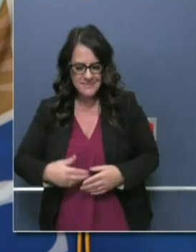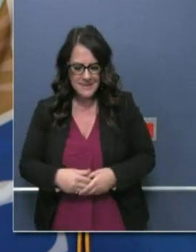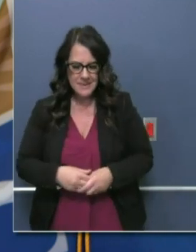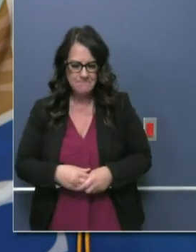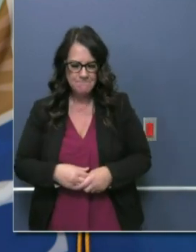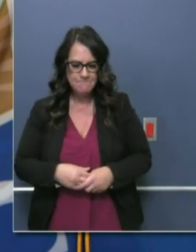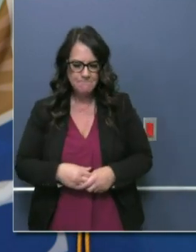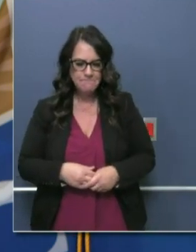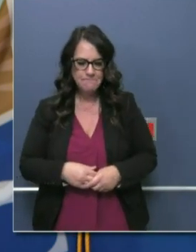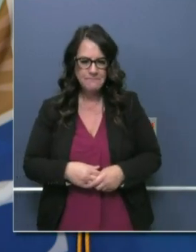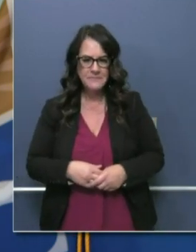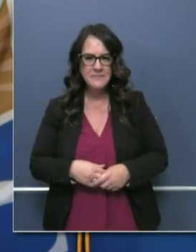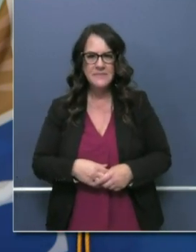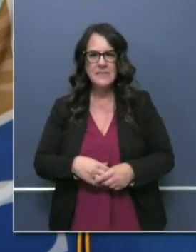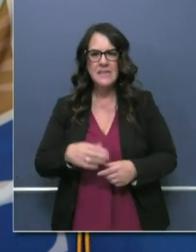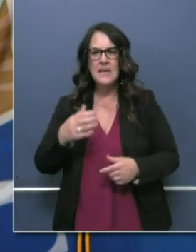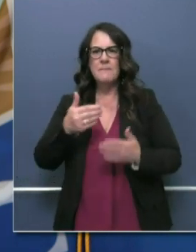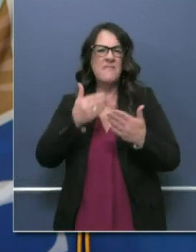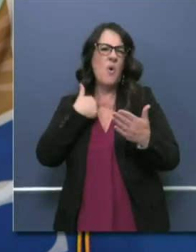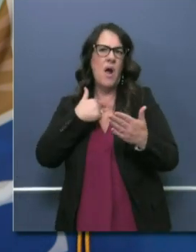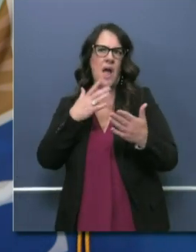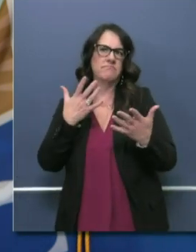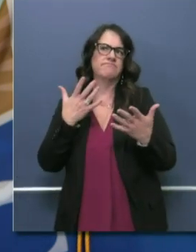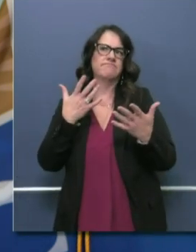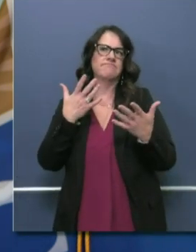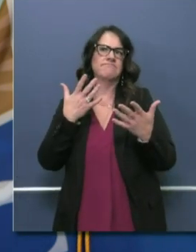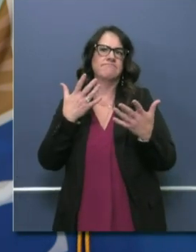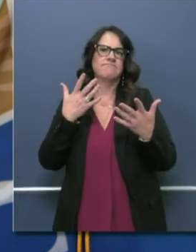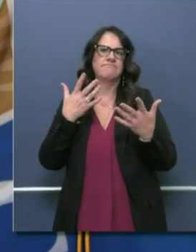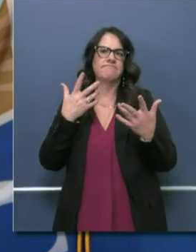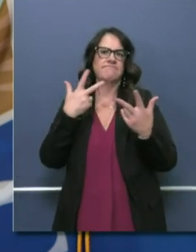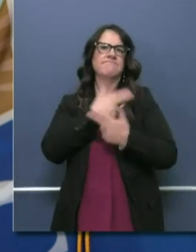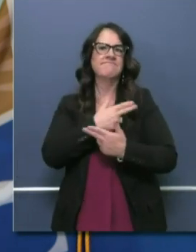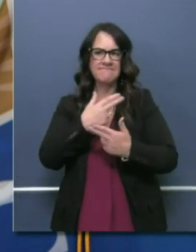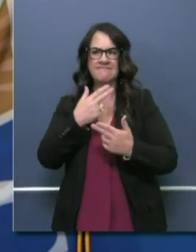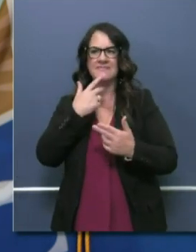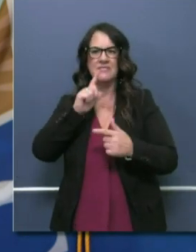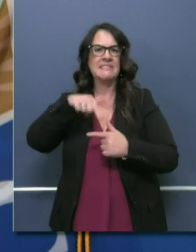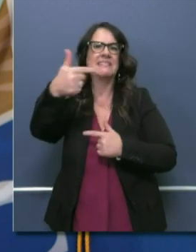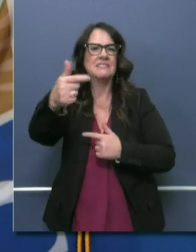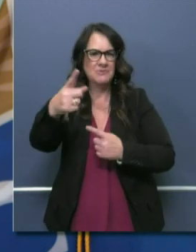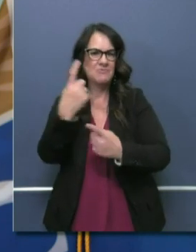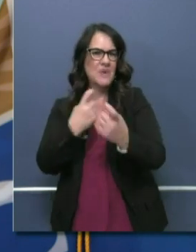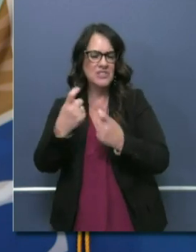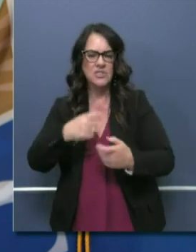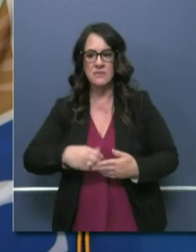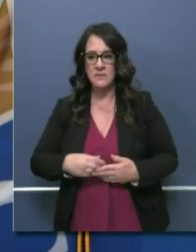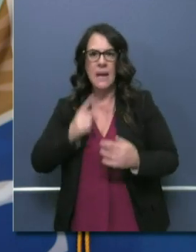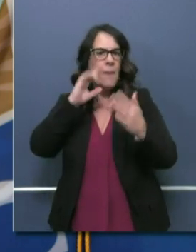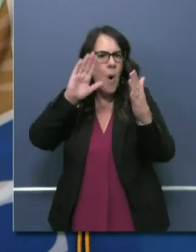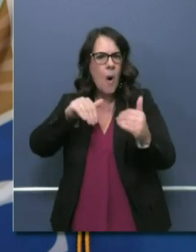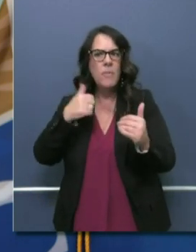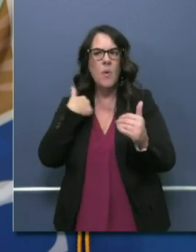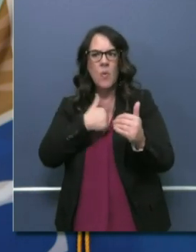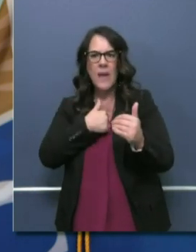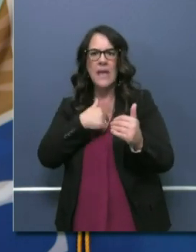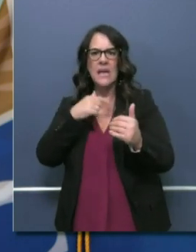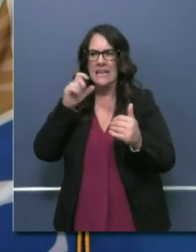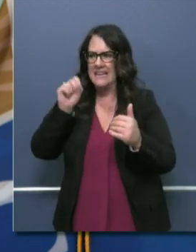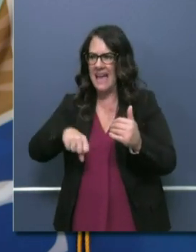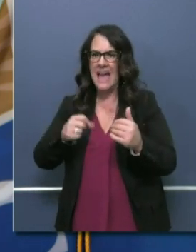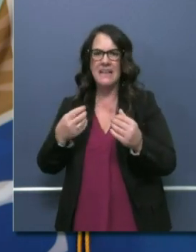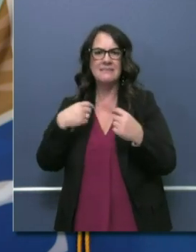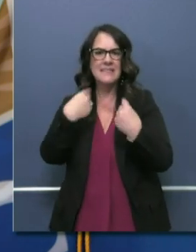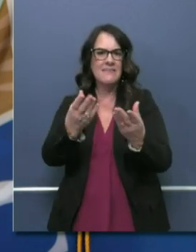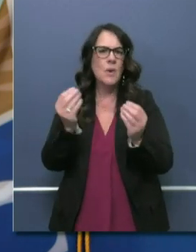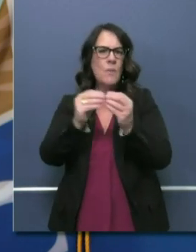again, as I began, I'll close before questions, that our hope is that we'll be making more and more updates in real time. We're not going to